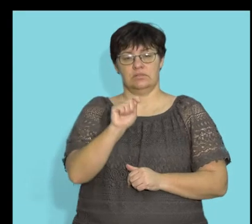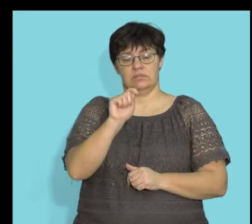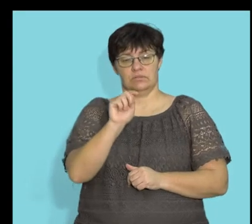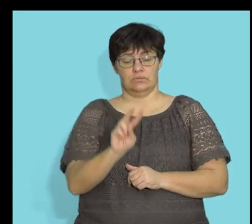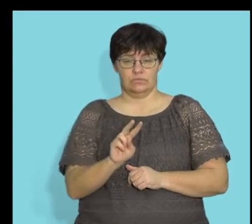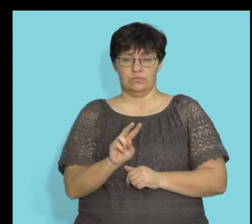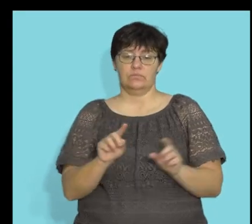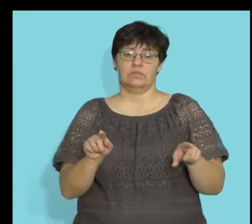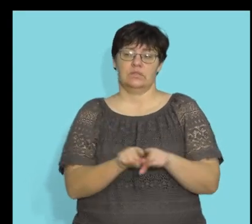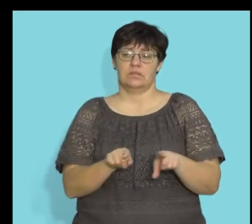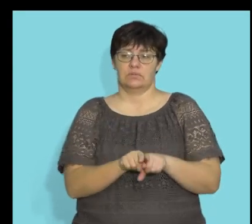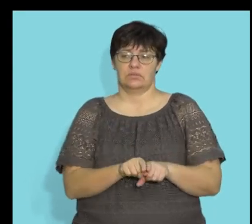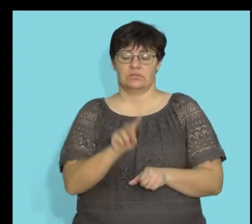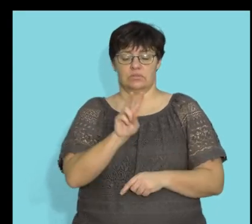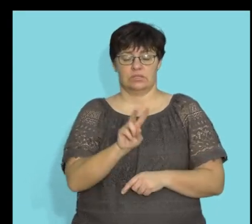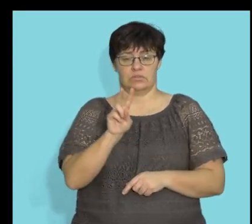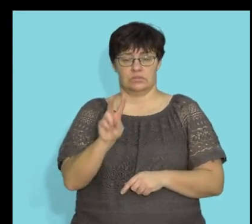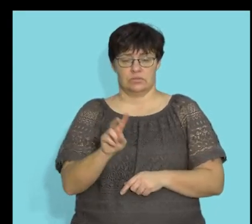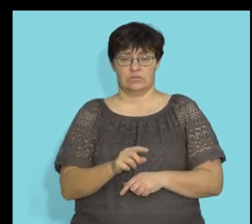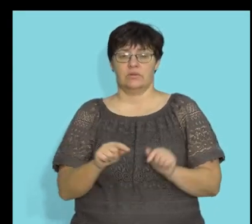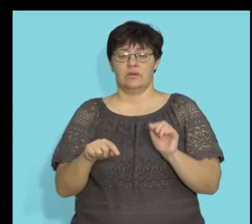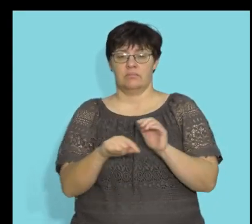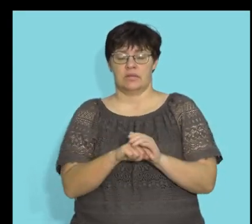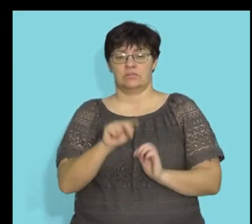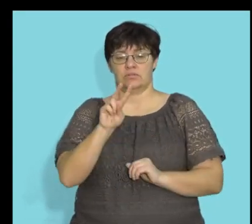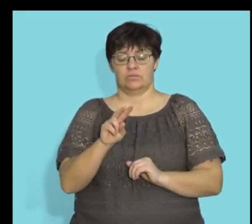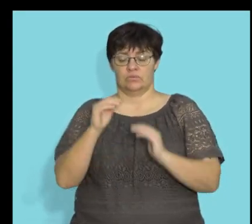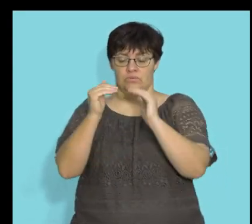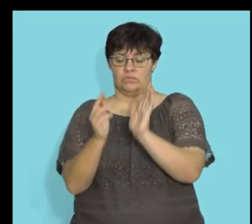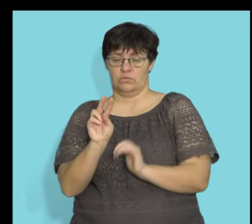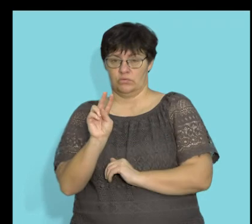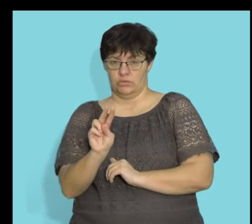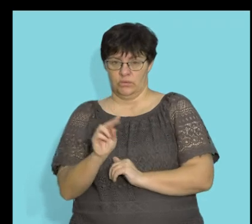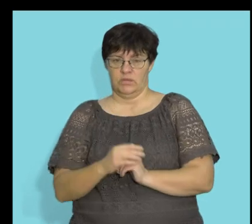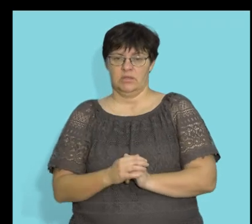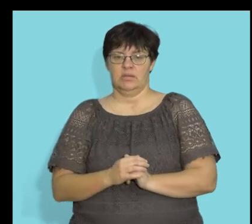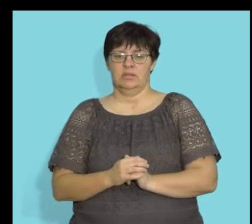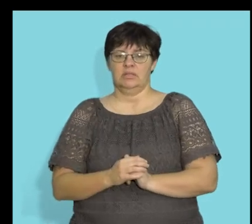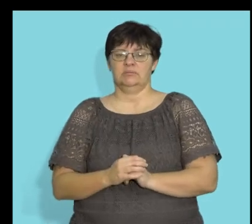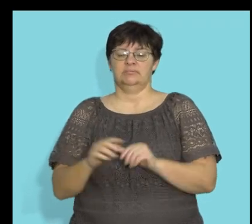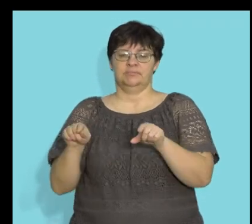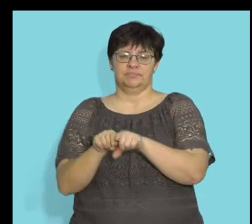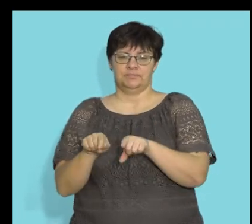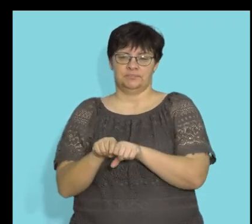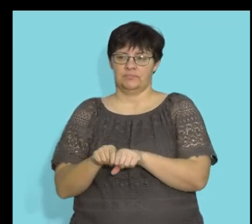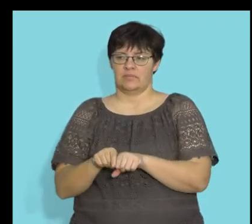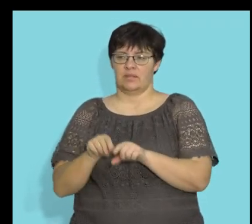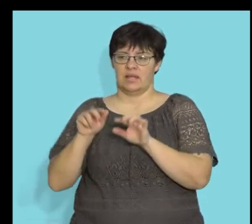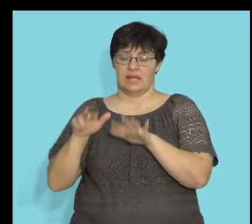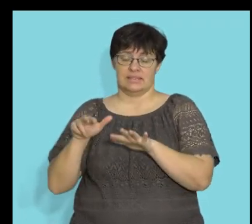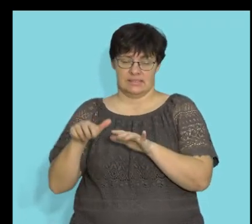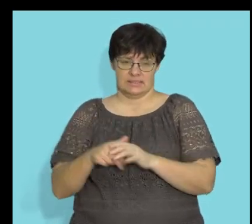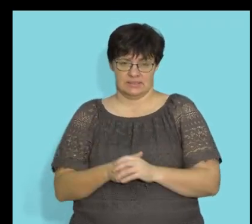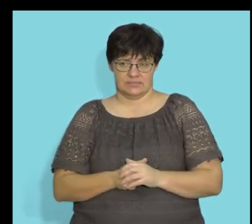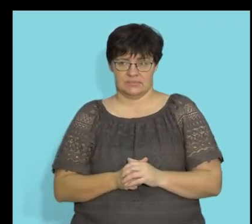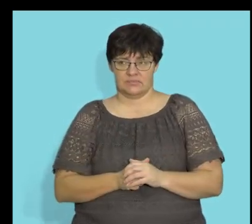2. So term 2 will be equal to 22 minus 2 times 2. Please note